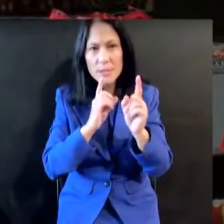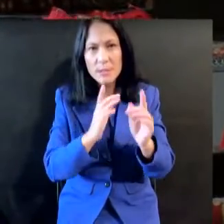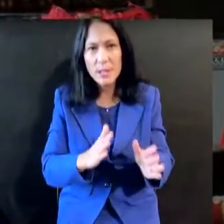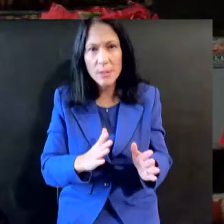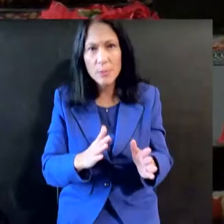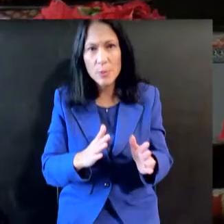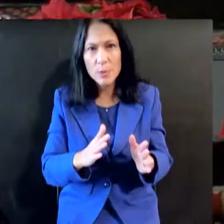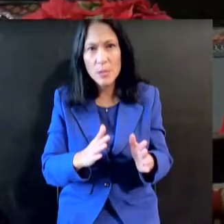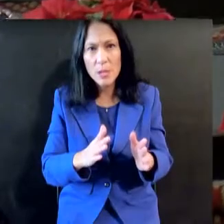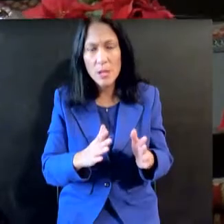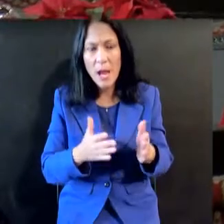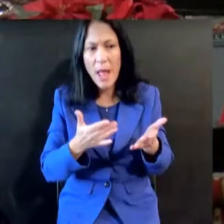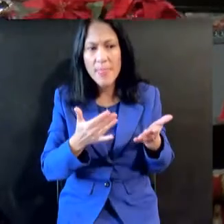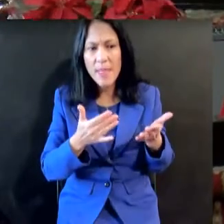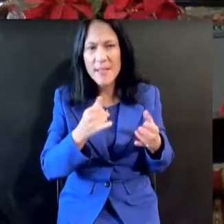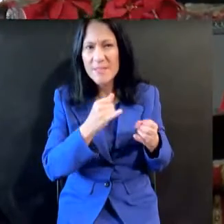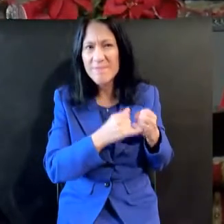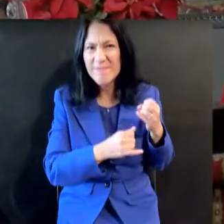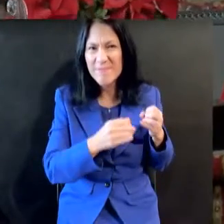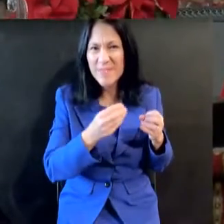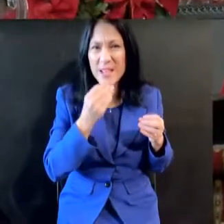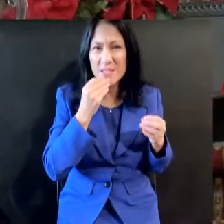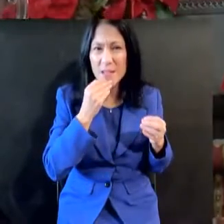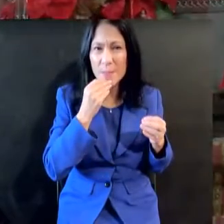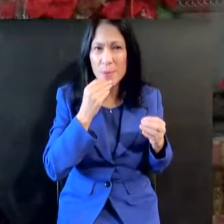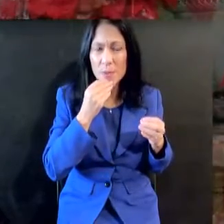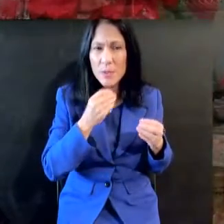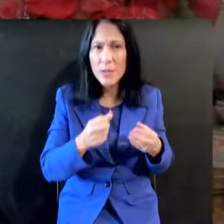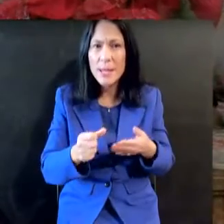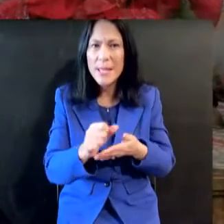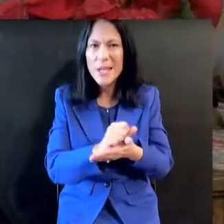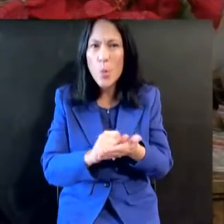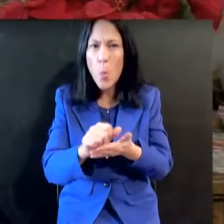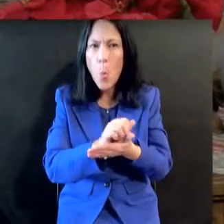and he washes the feet